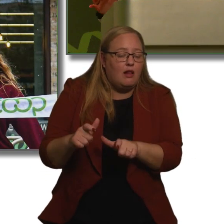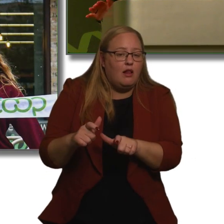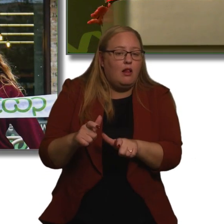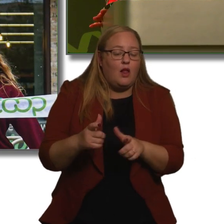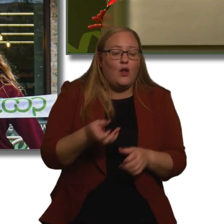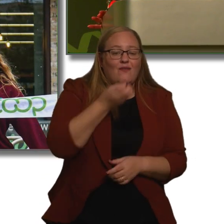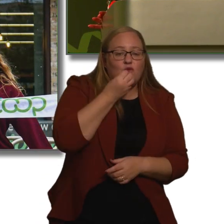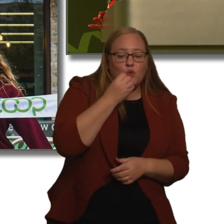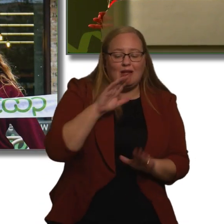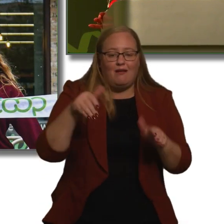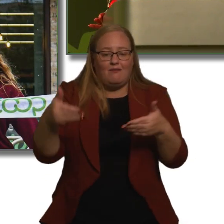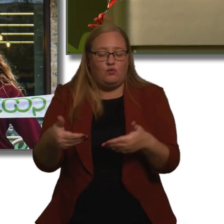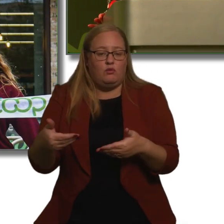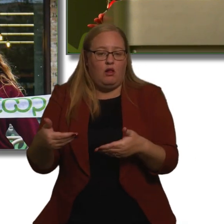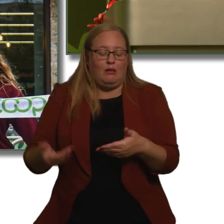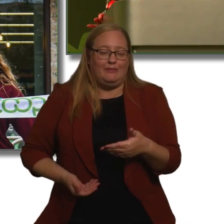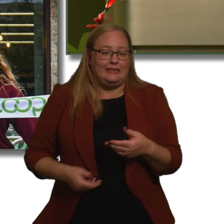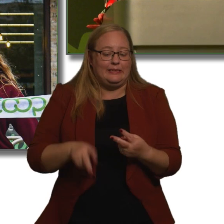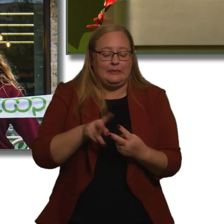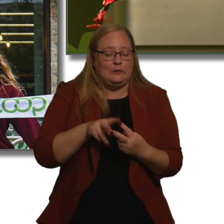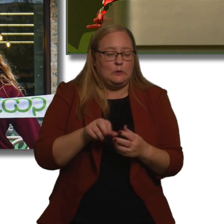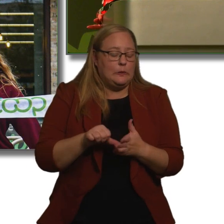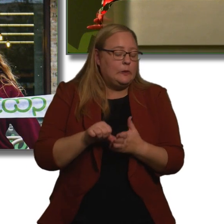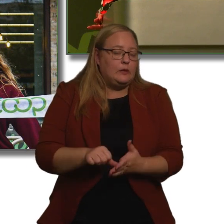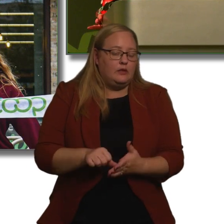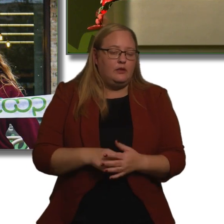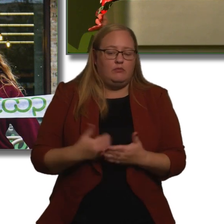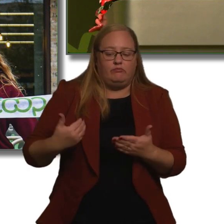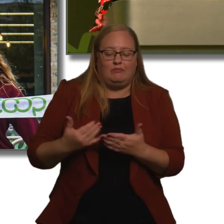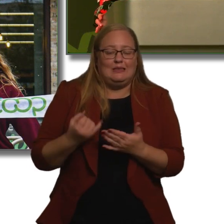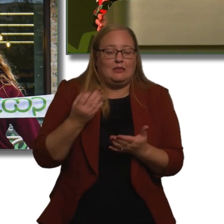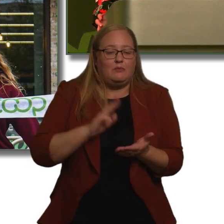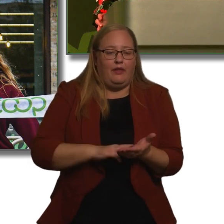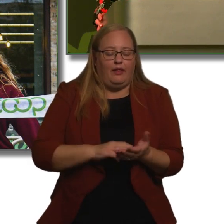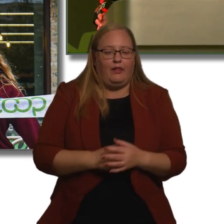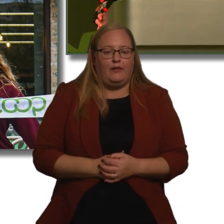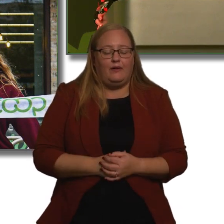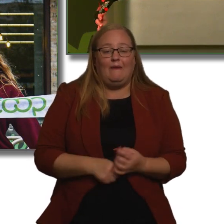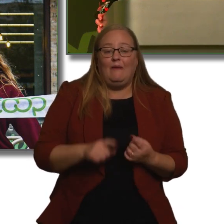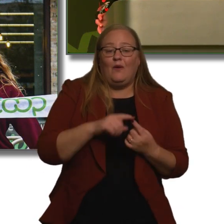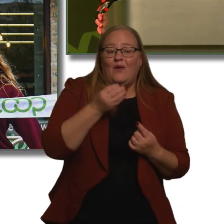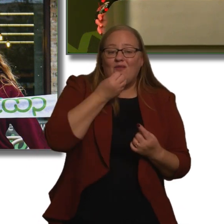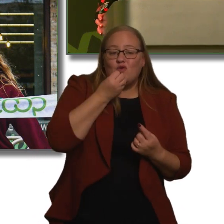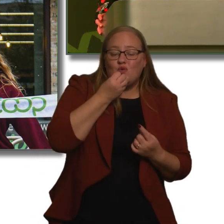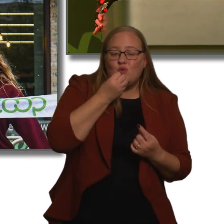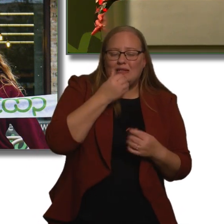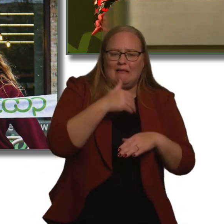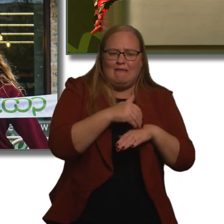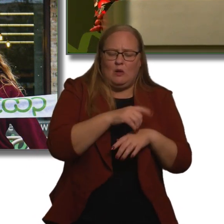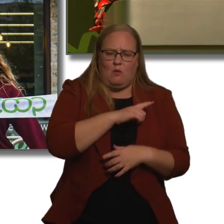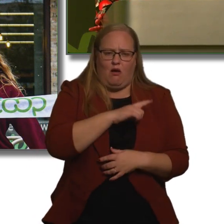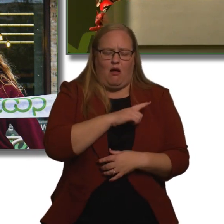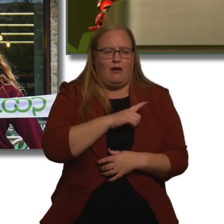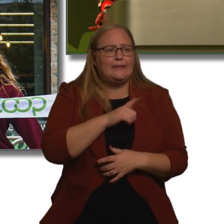funeral businesses in the first half of this year. In food, unseasonably low temperatures and